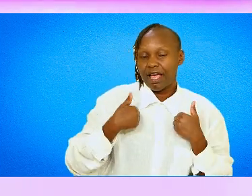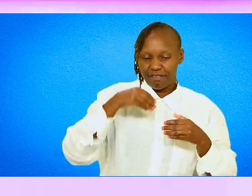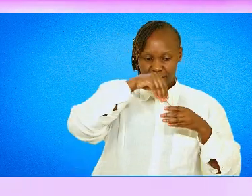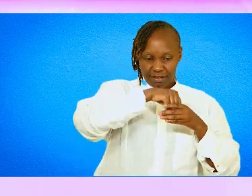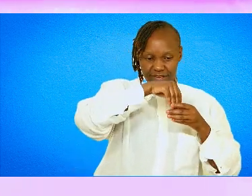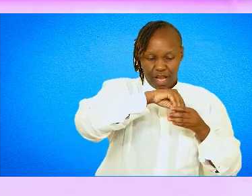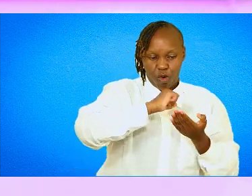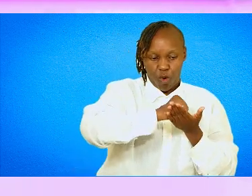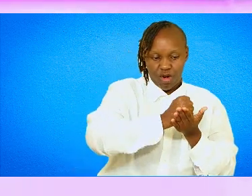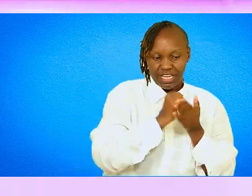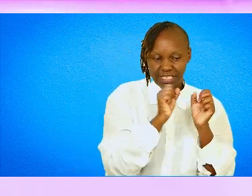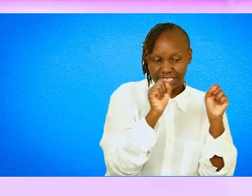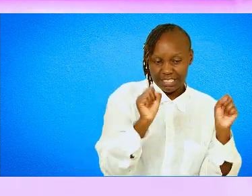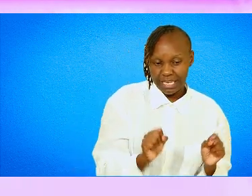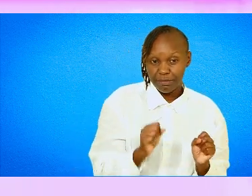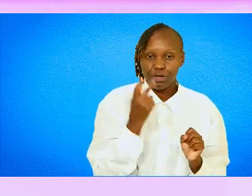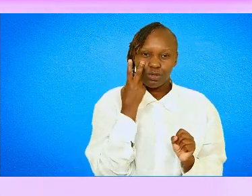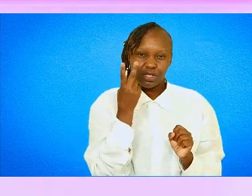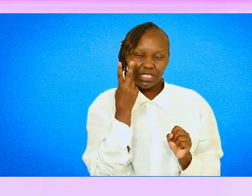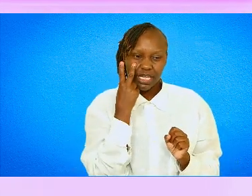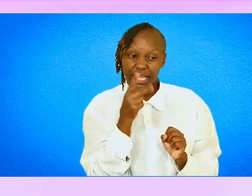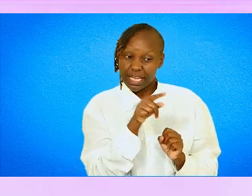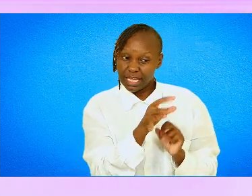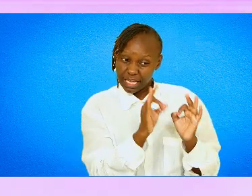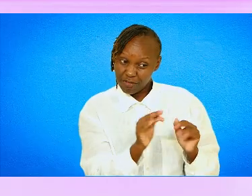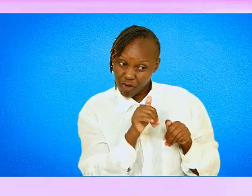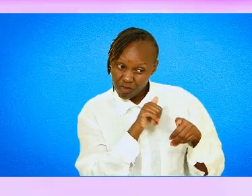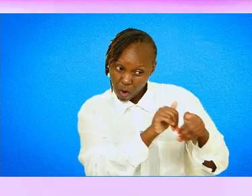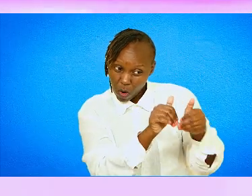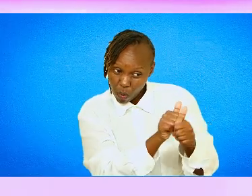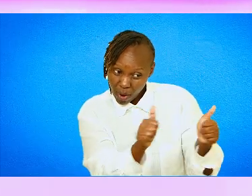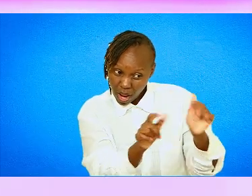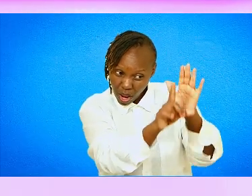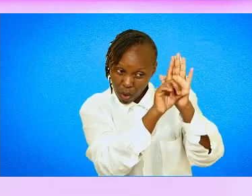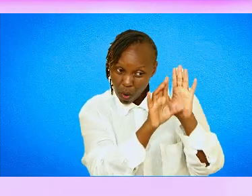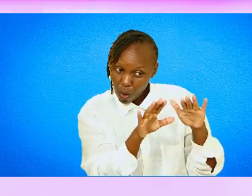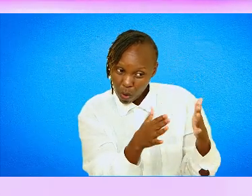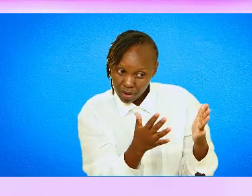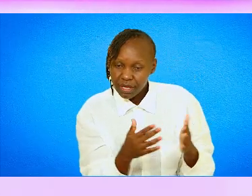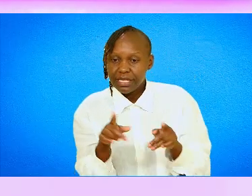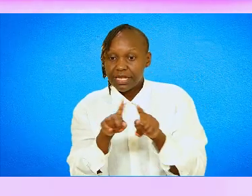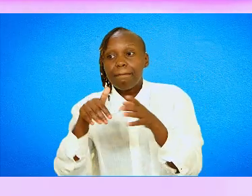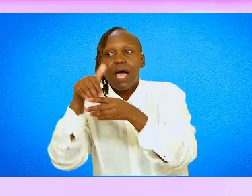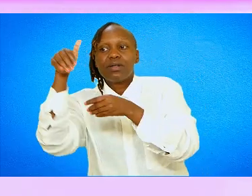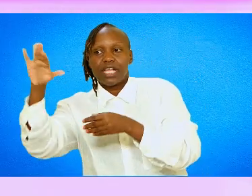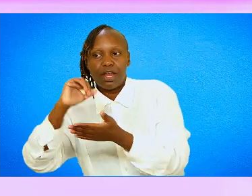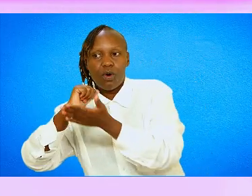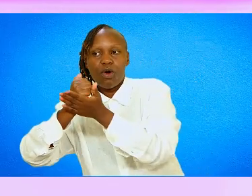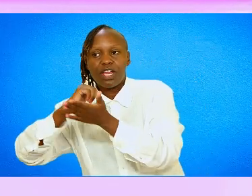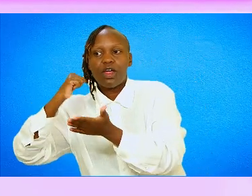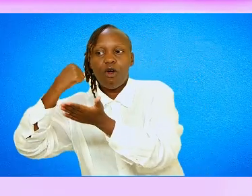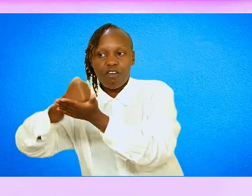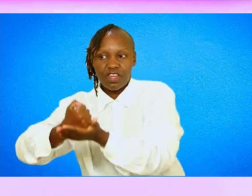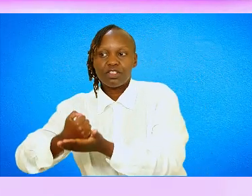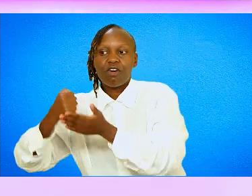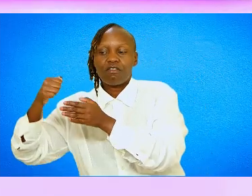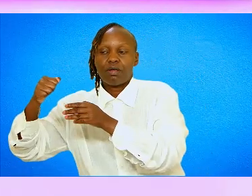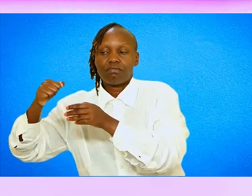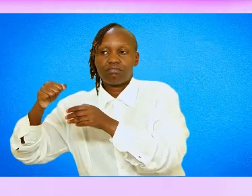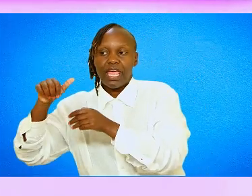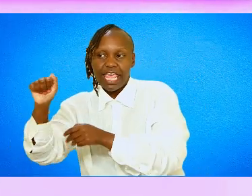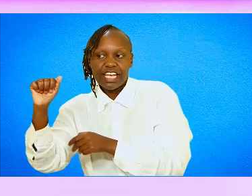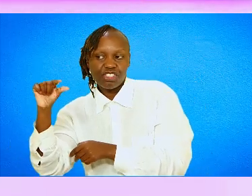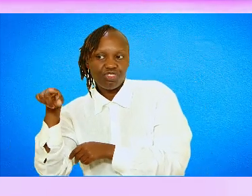internal audit system to check for irregularities. Other than that, external audits are also done by the Office of the Auditor